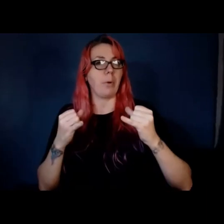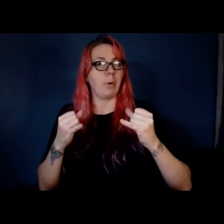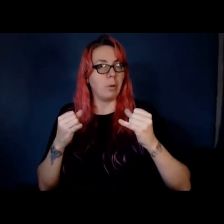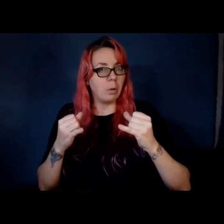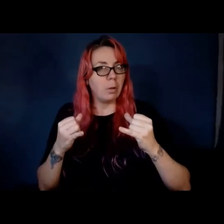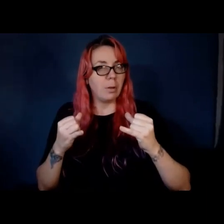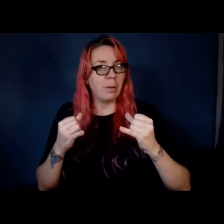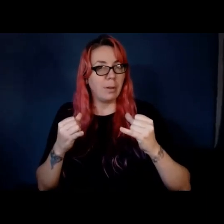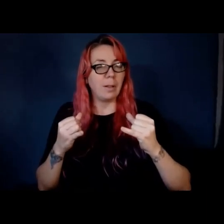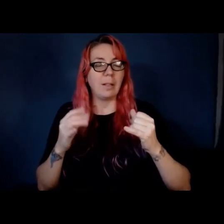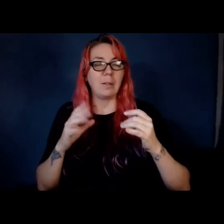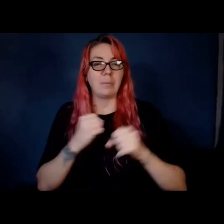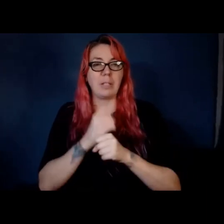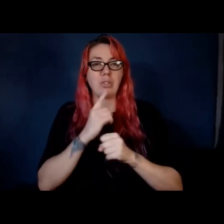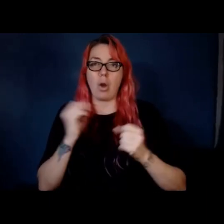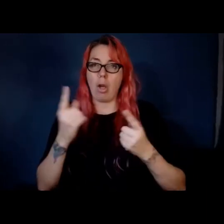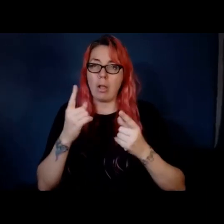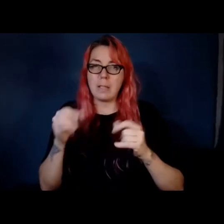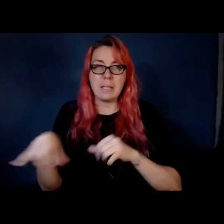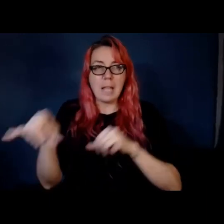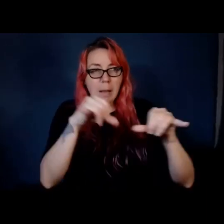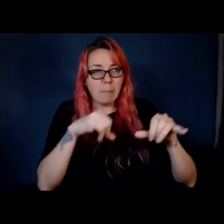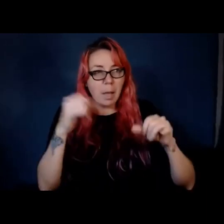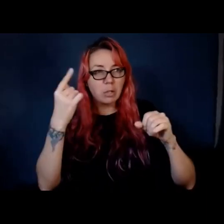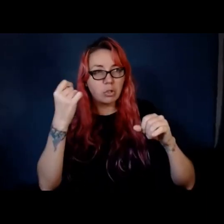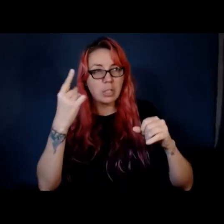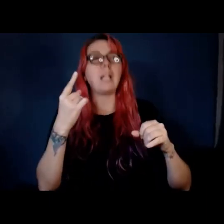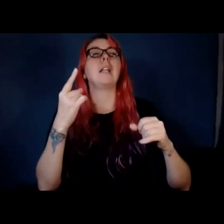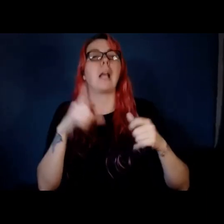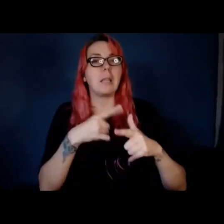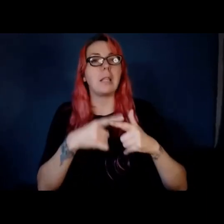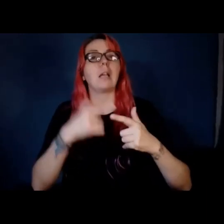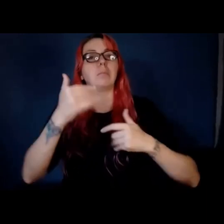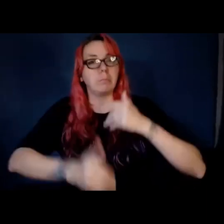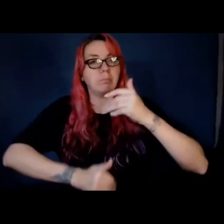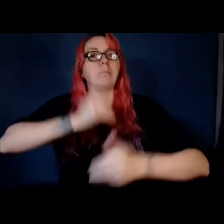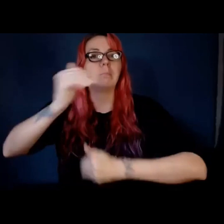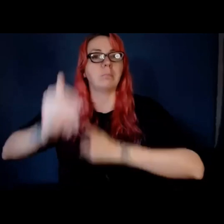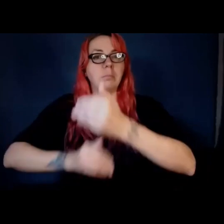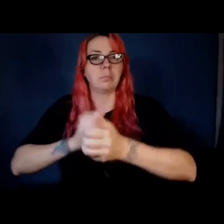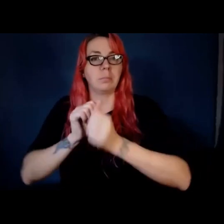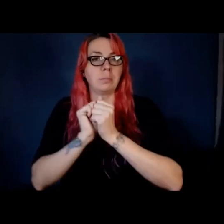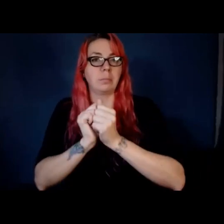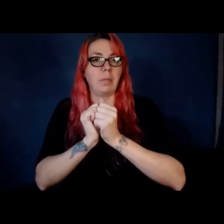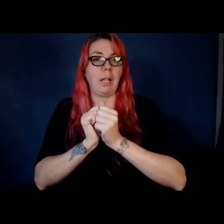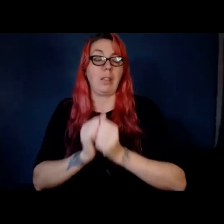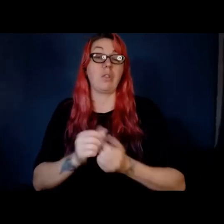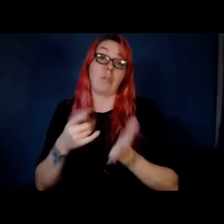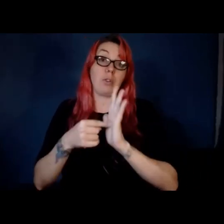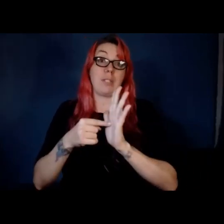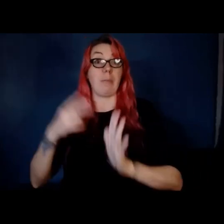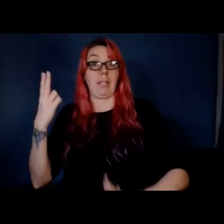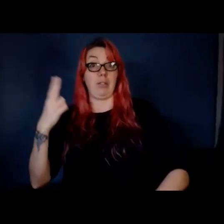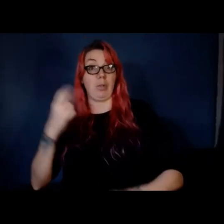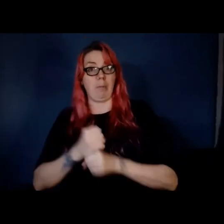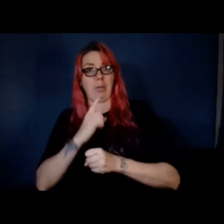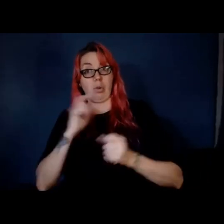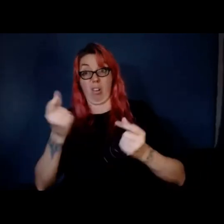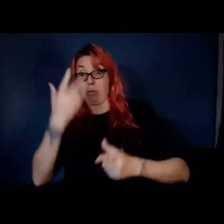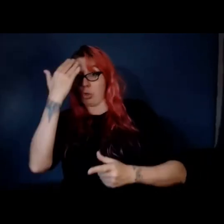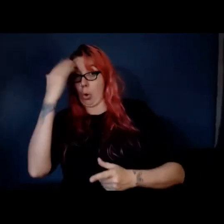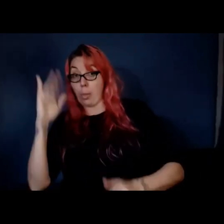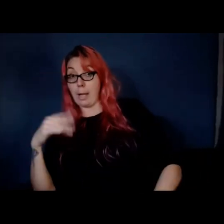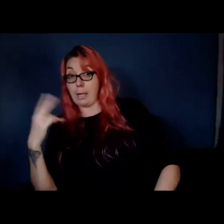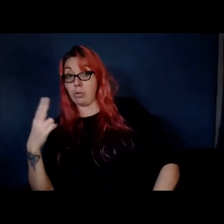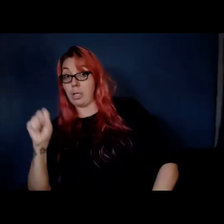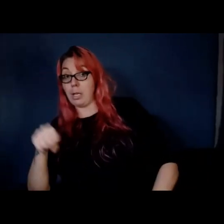certainly impact the differential experience for Indigenous people in this country. And so this is another video clip I'm going to show you, and it's from a series